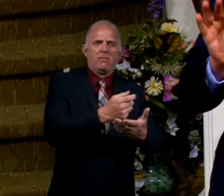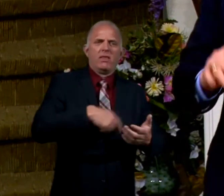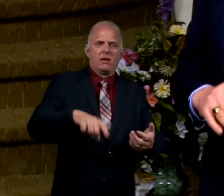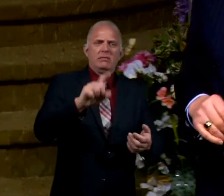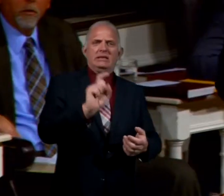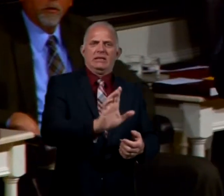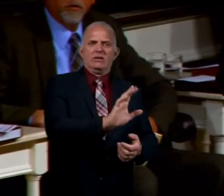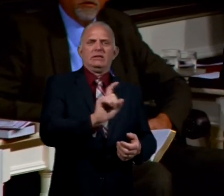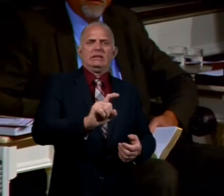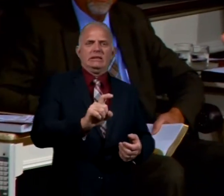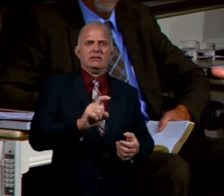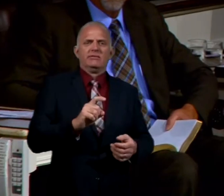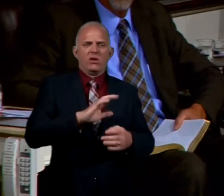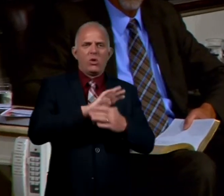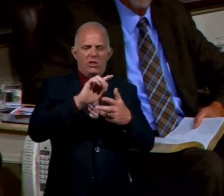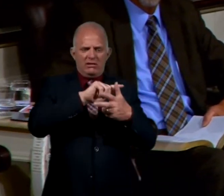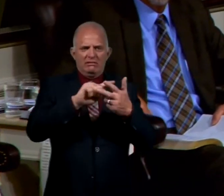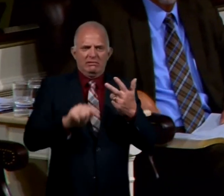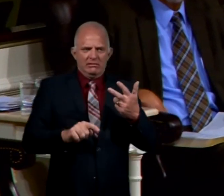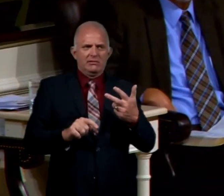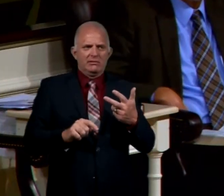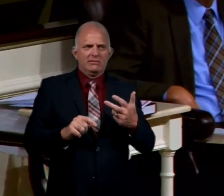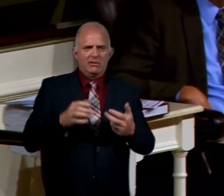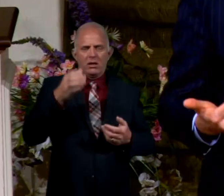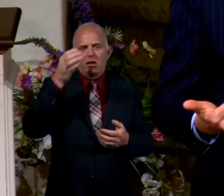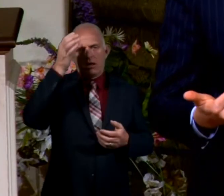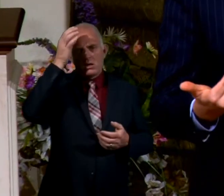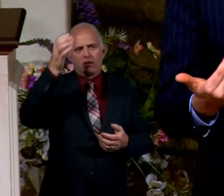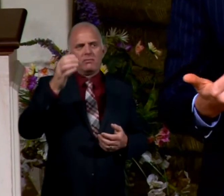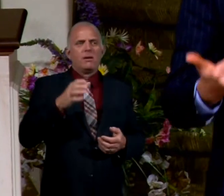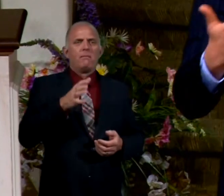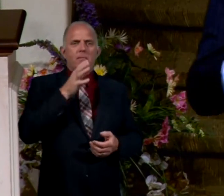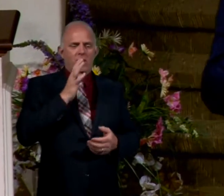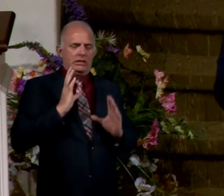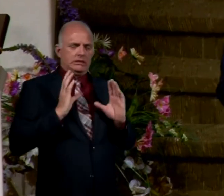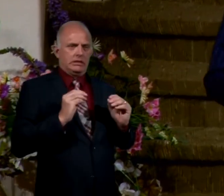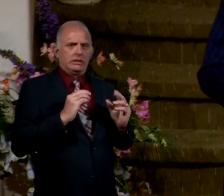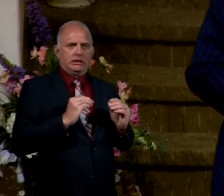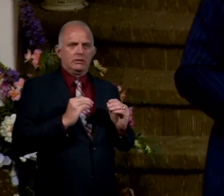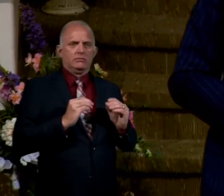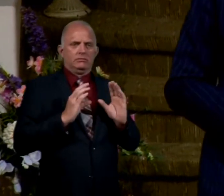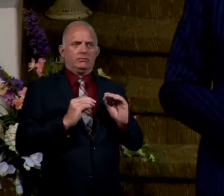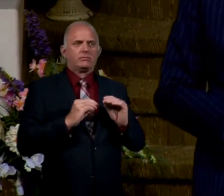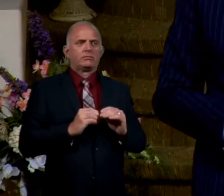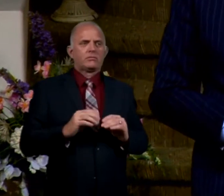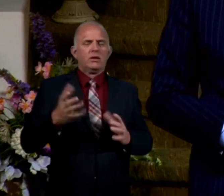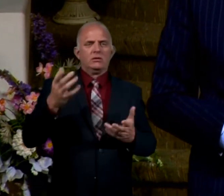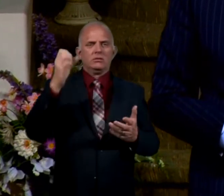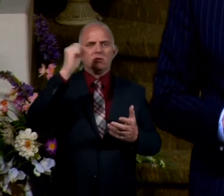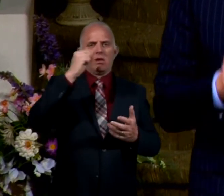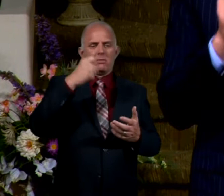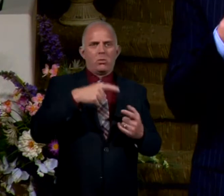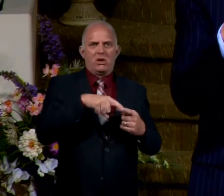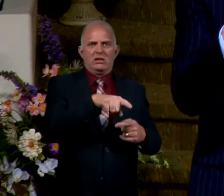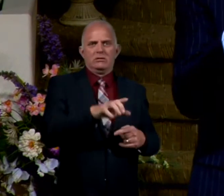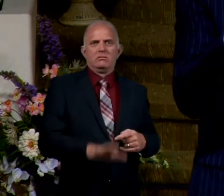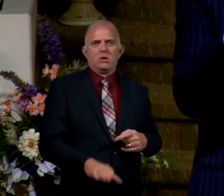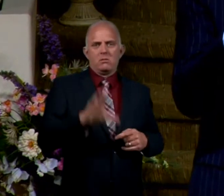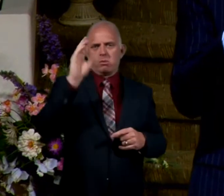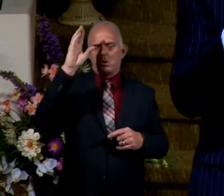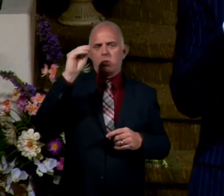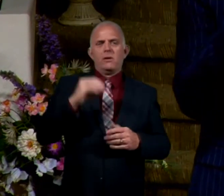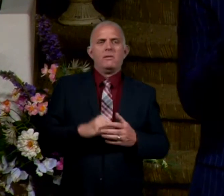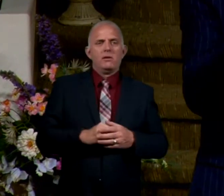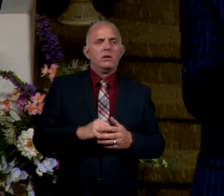was the three concepts of advice his mother gave to Solomon as a young man. Don't be